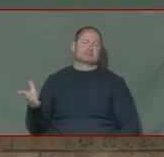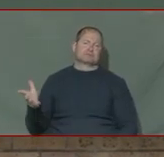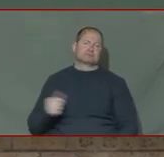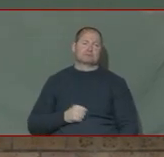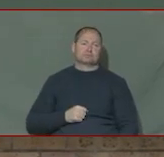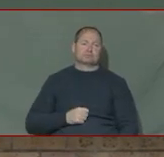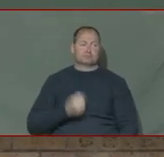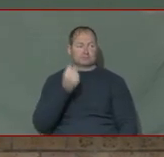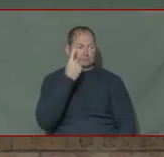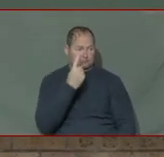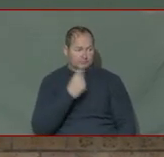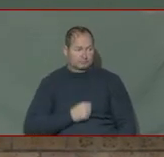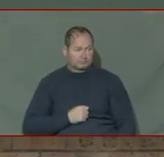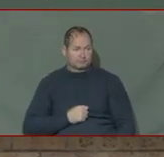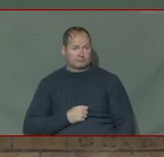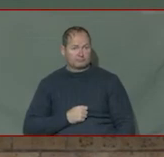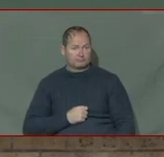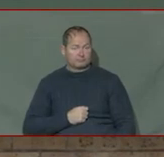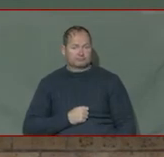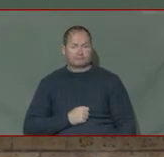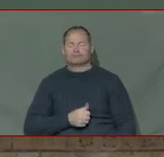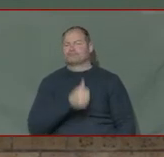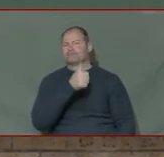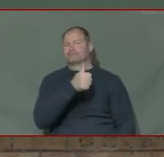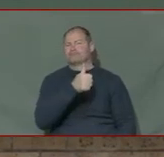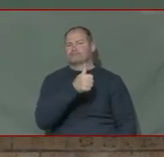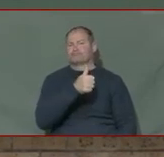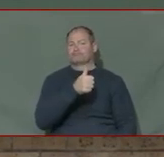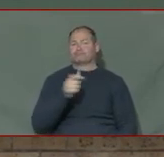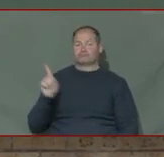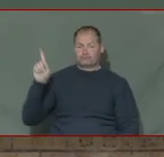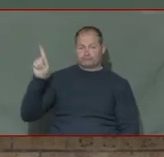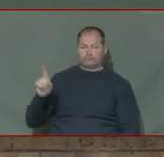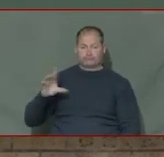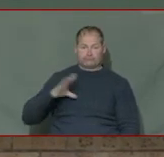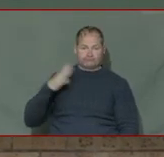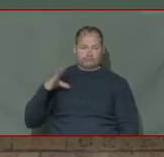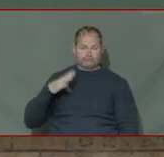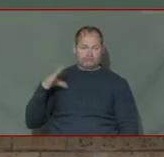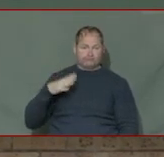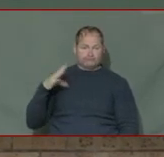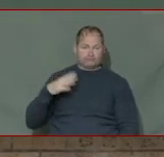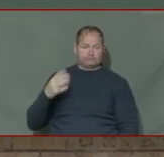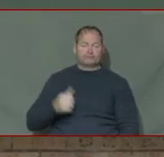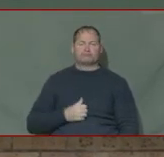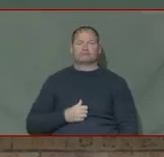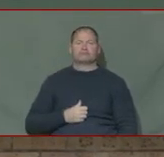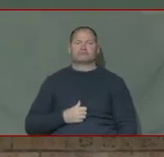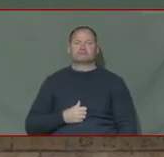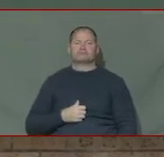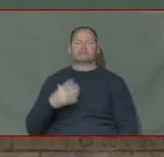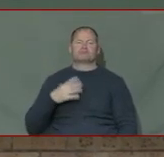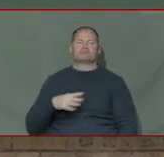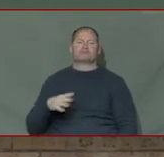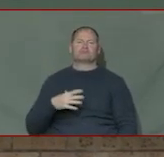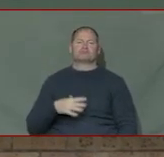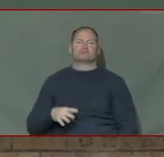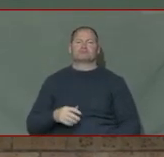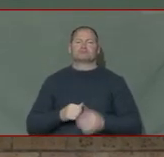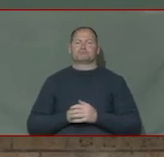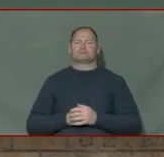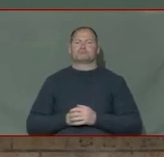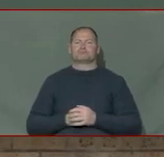Are you with it now? Okay, people, are you fine with that one? Right, so the next question is determine the value of